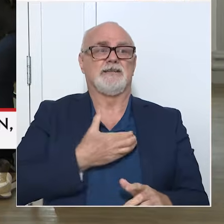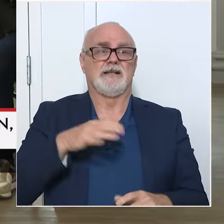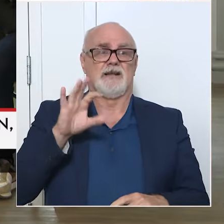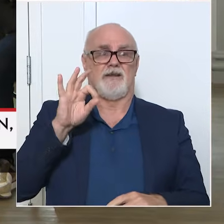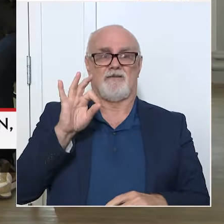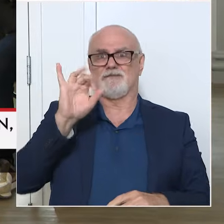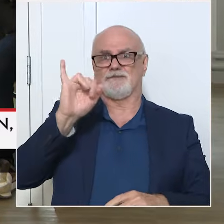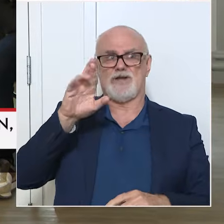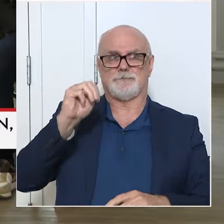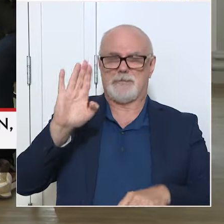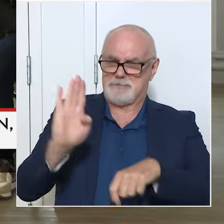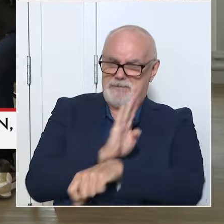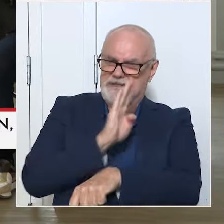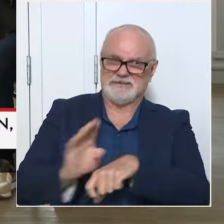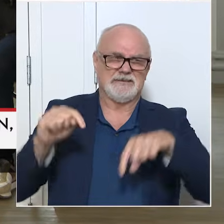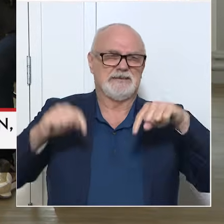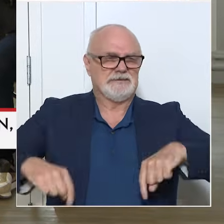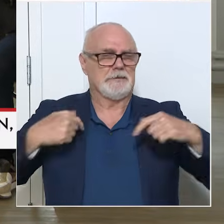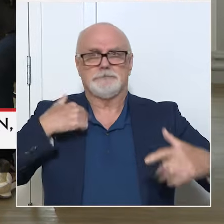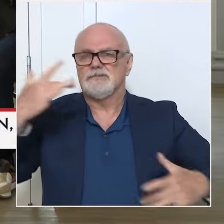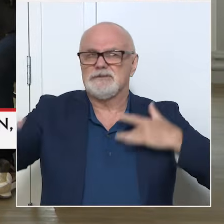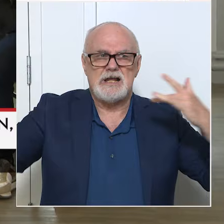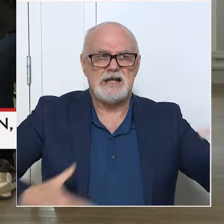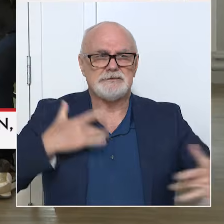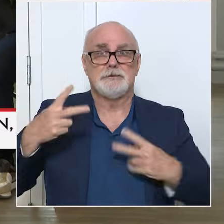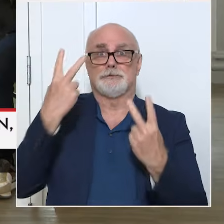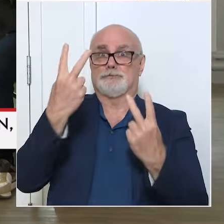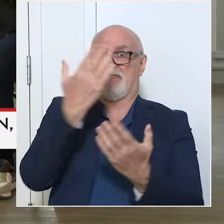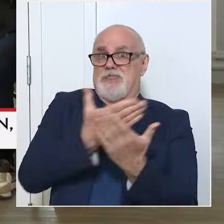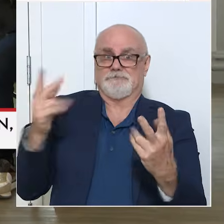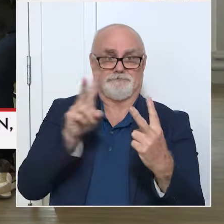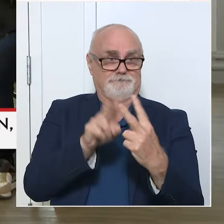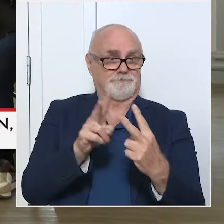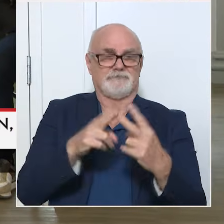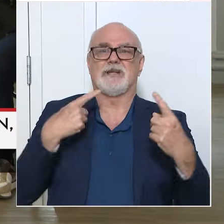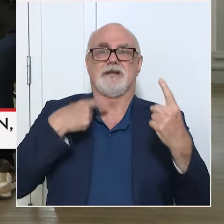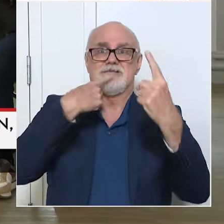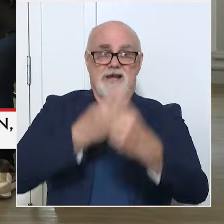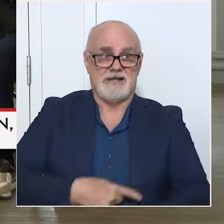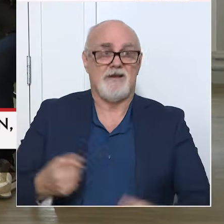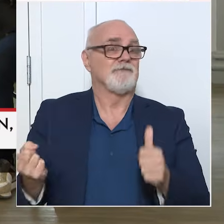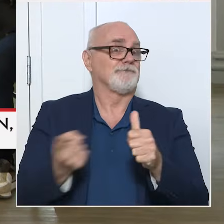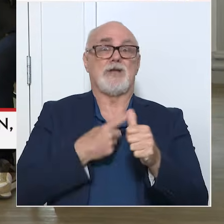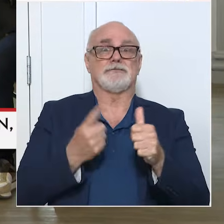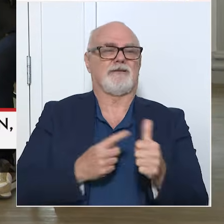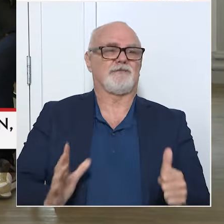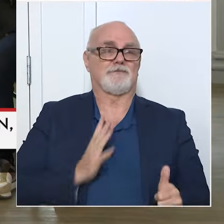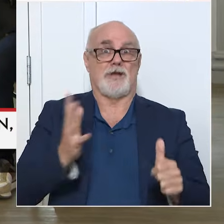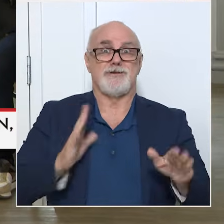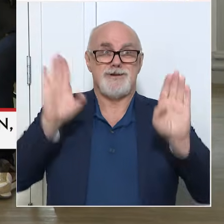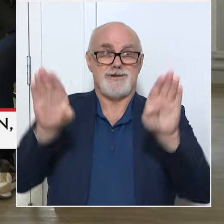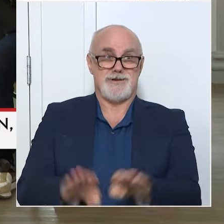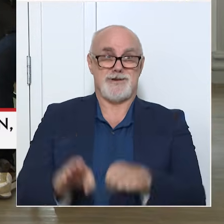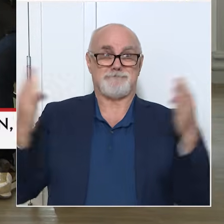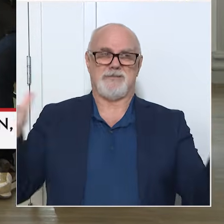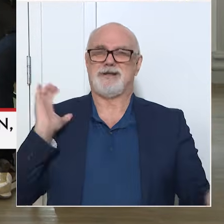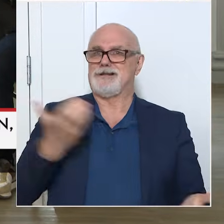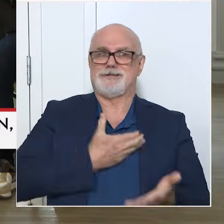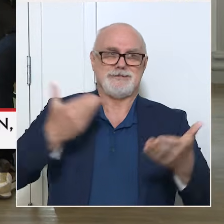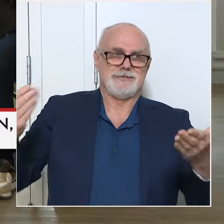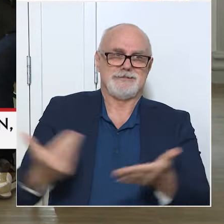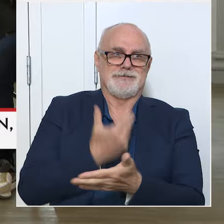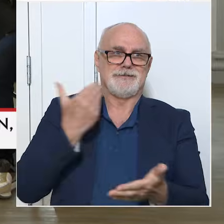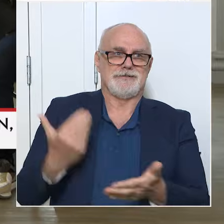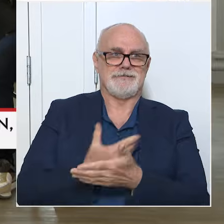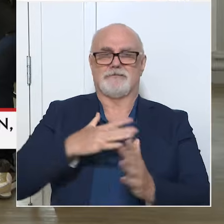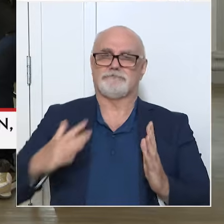celebrating 2 additional things today. One, the official opening of our new, and for sure, our greatest